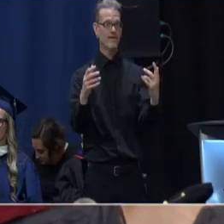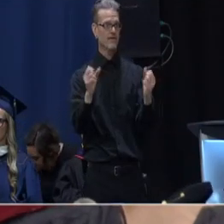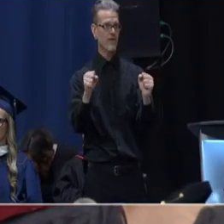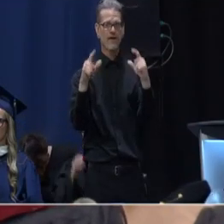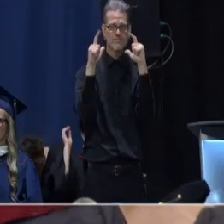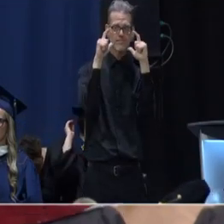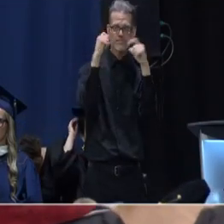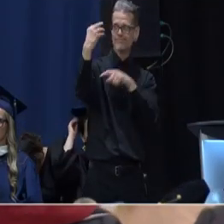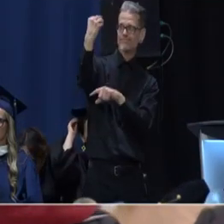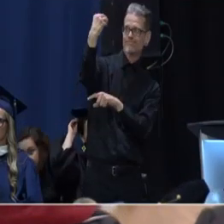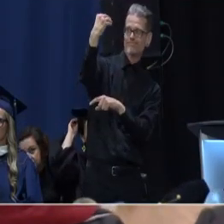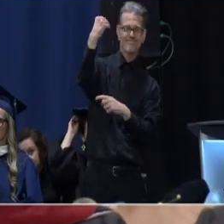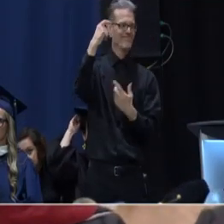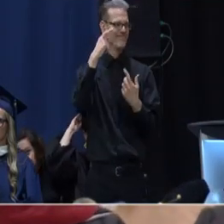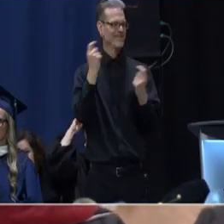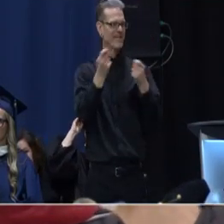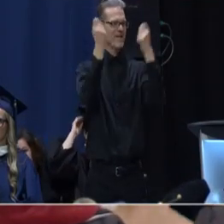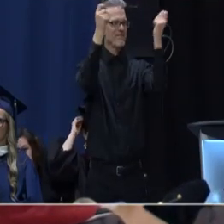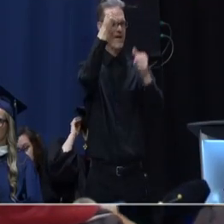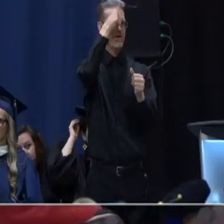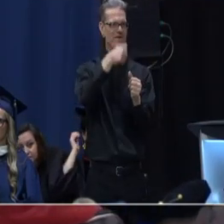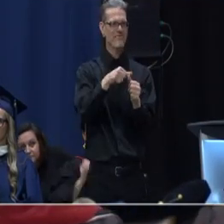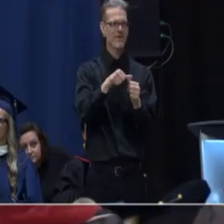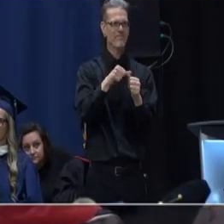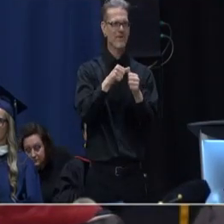to celebrate and remember today.